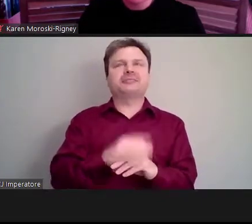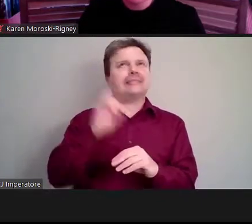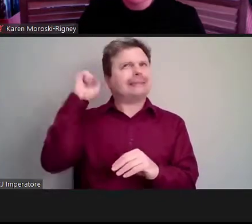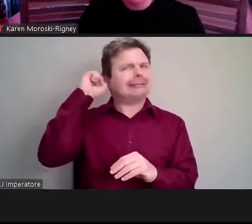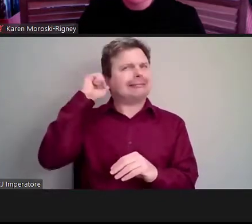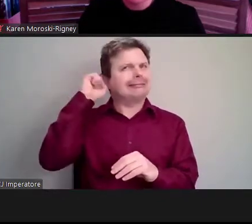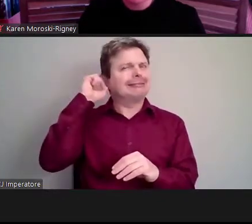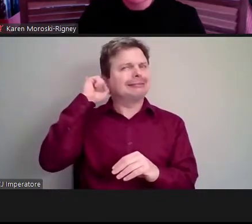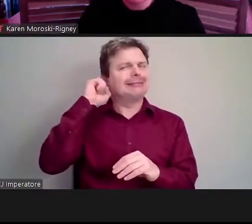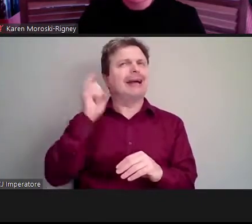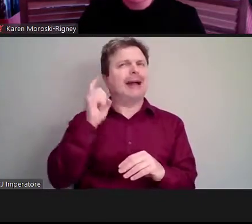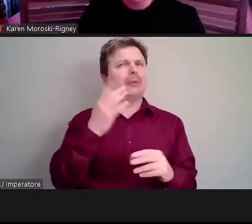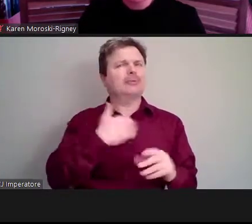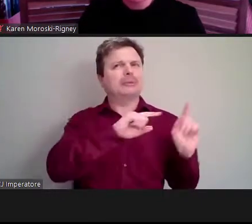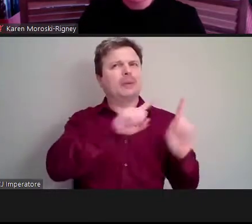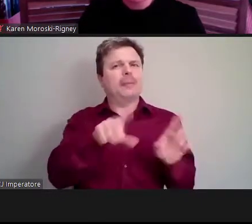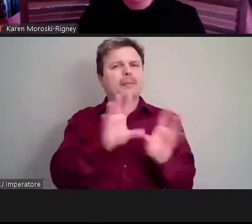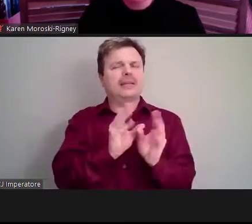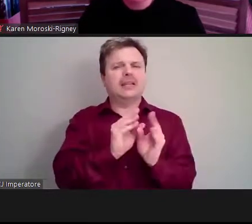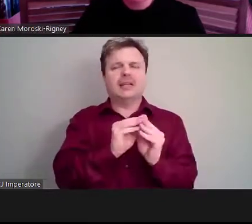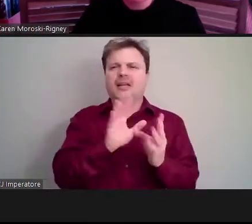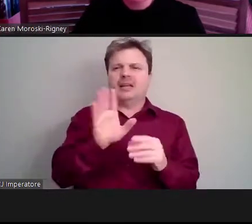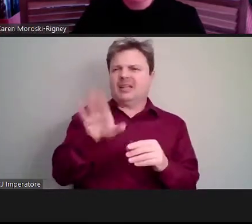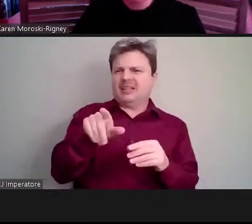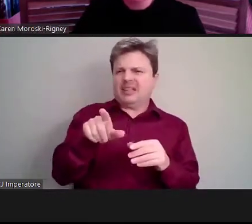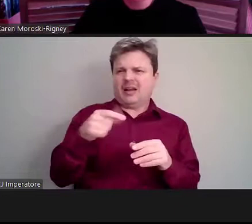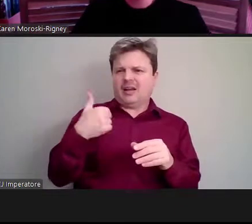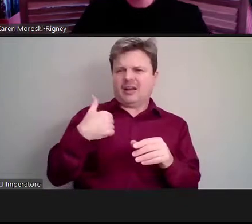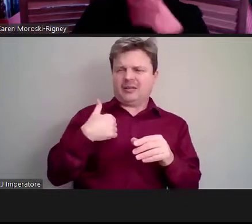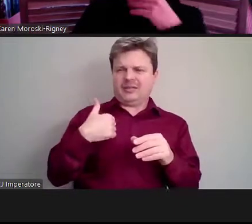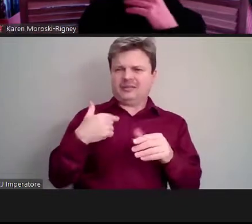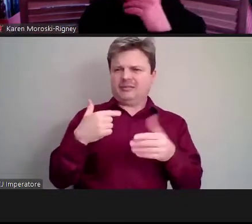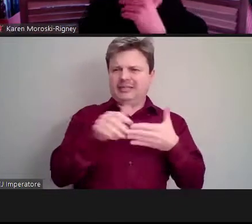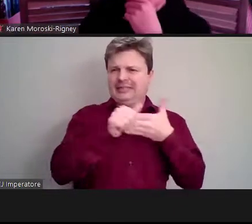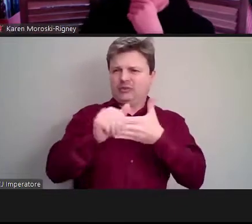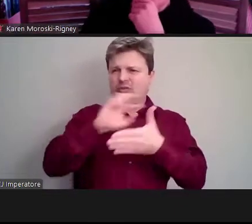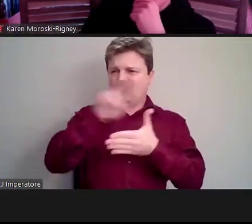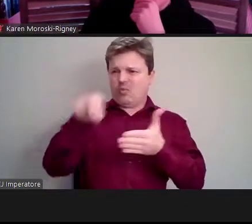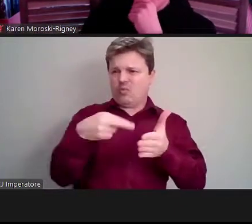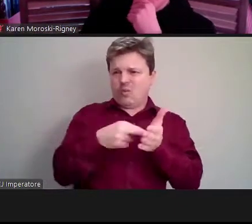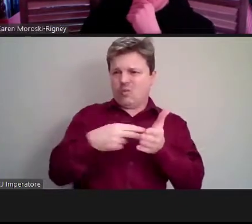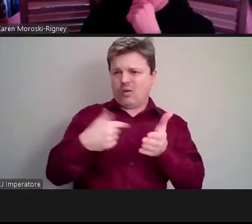attend the meeting. Is there a specific leadership role I should be taking?